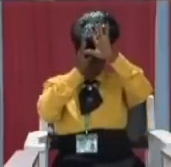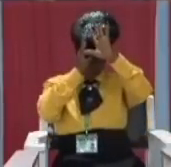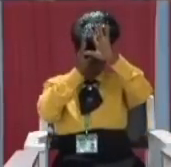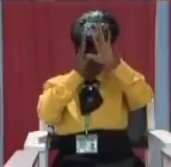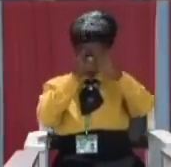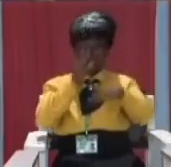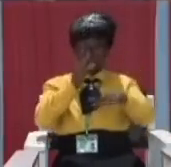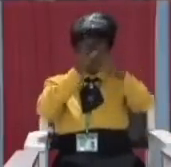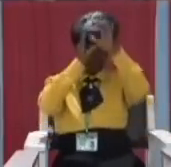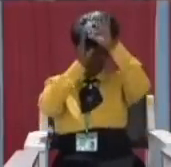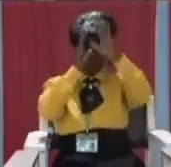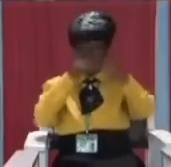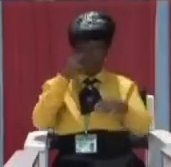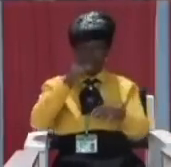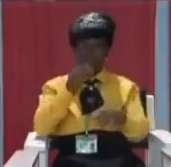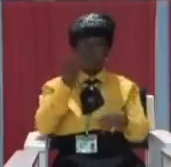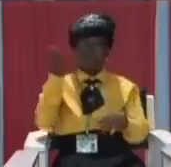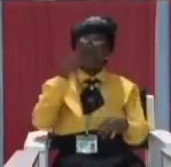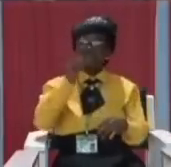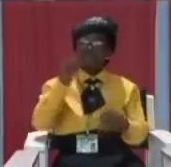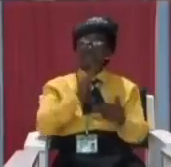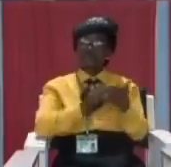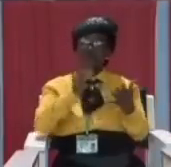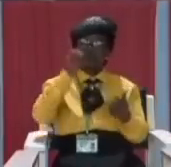Daddy said there's someone listening.